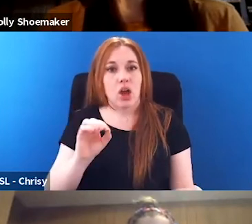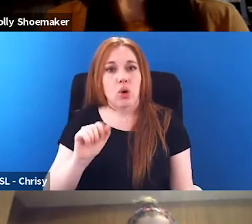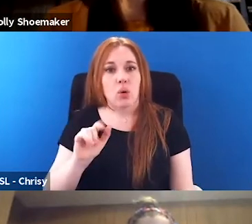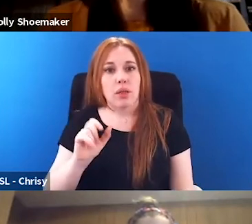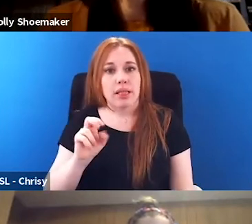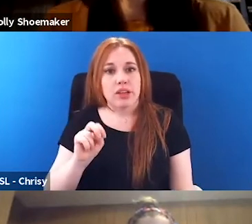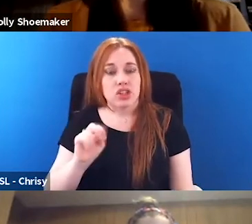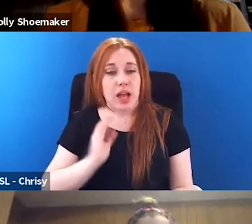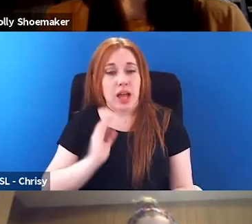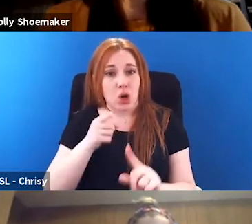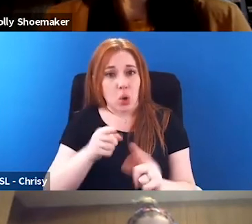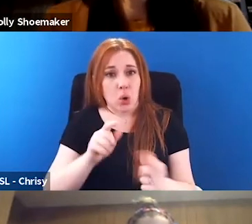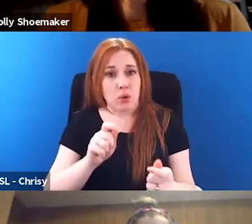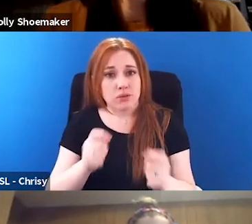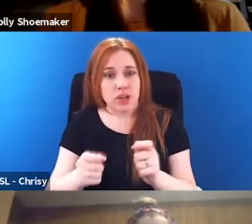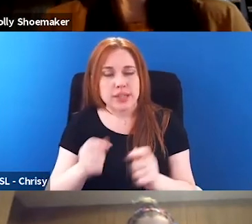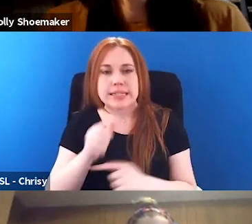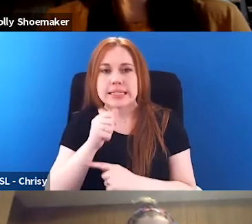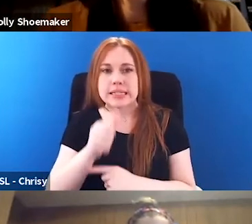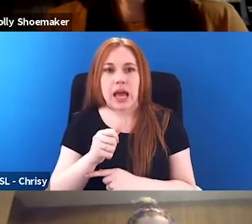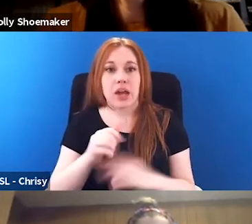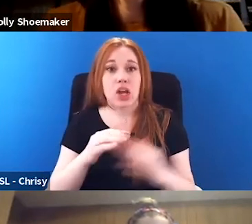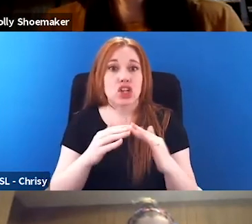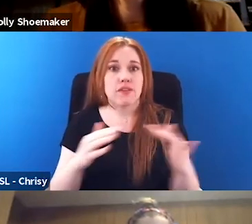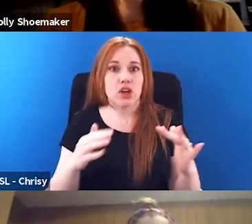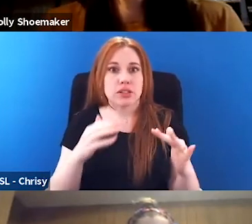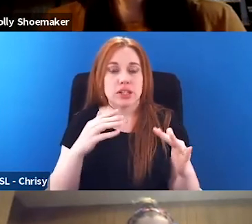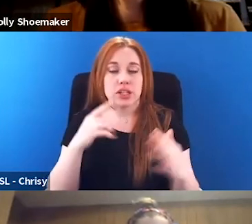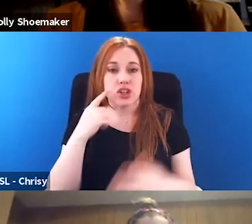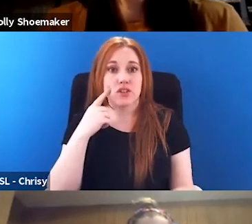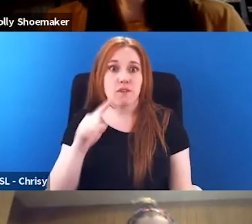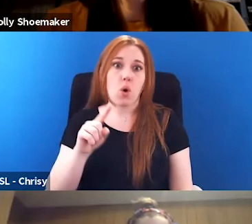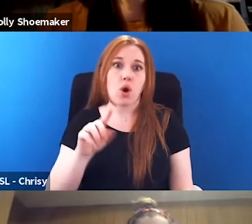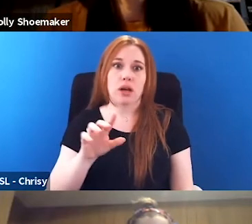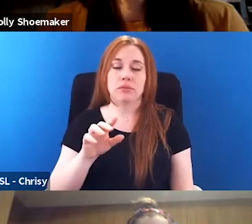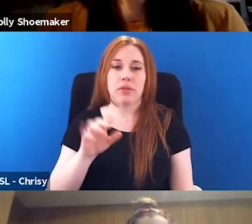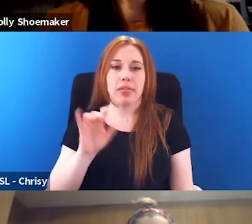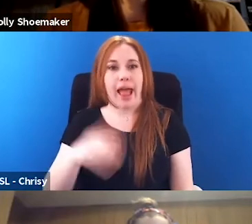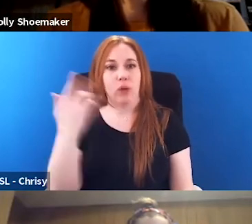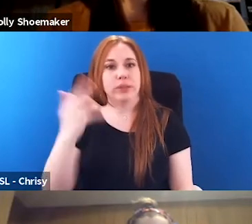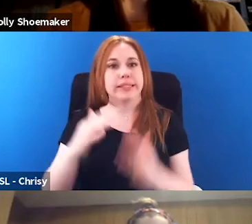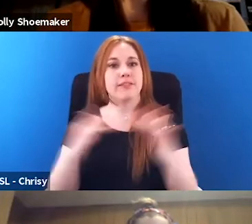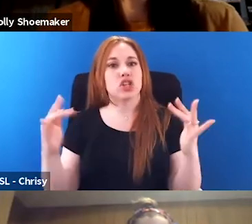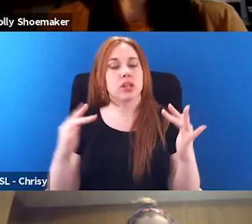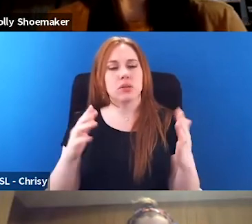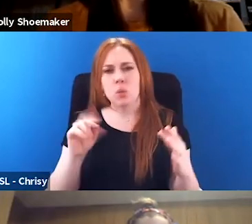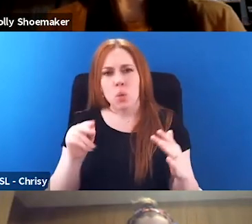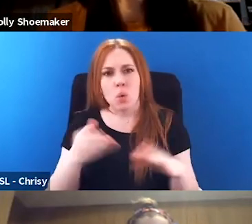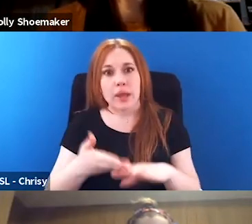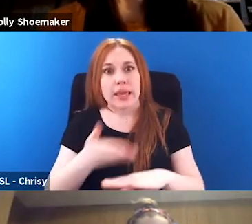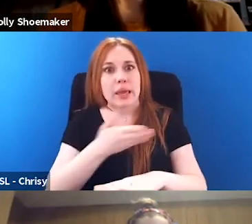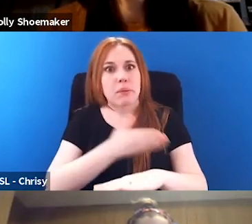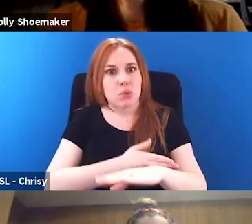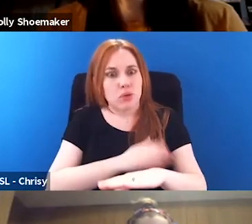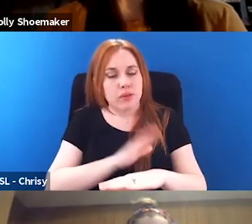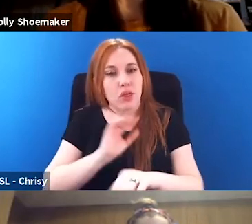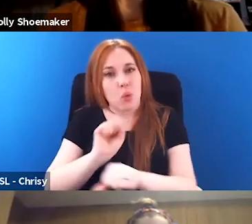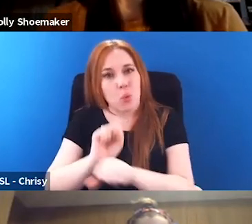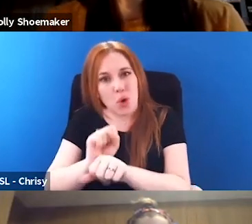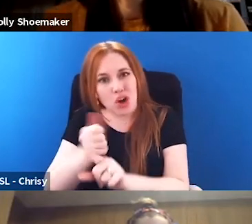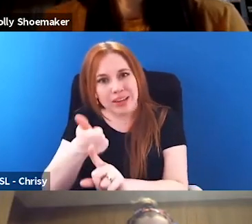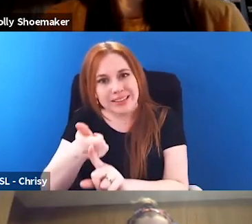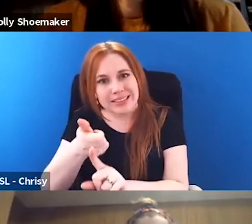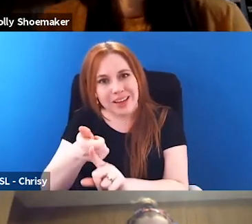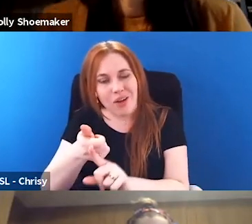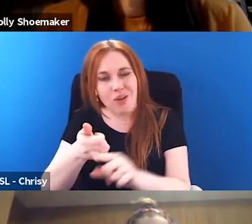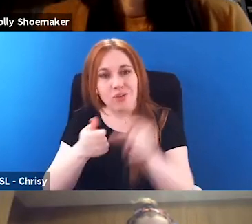we're trying to make is not diversity for the sake of diversity, right? It's actually about improving the work. So